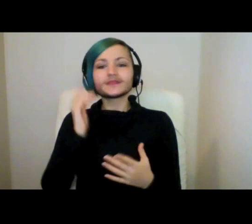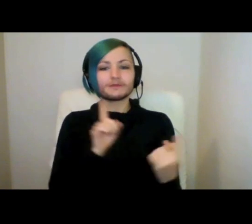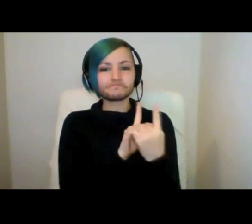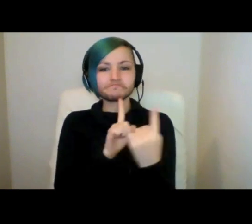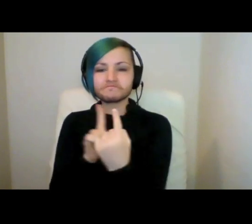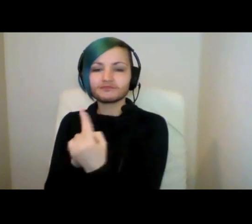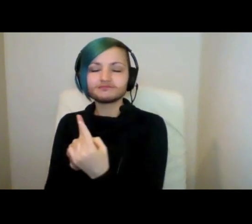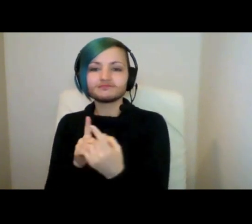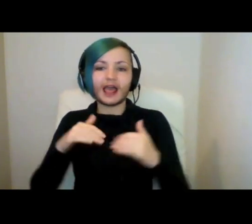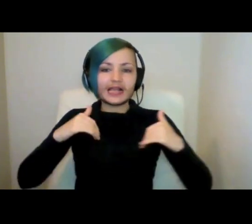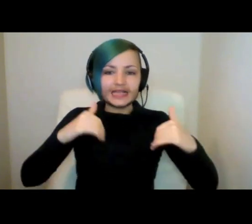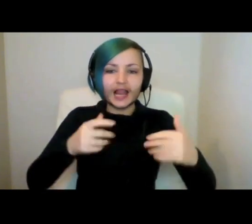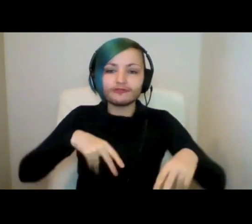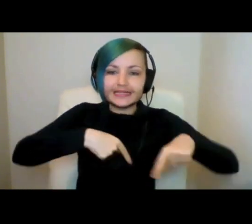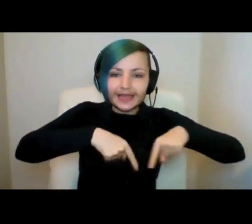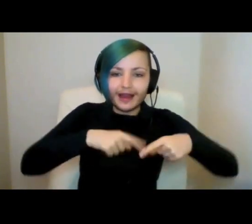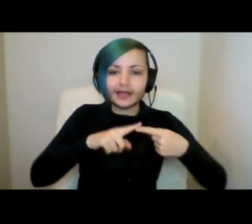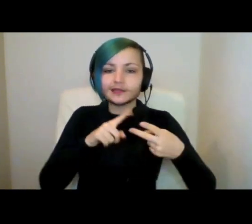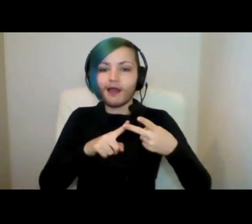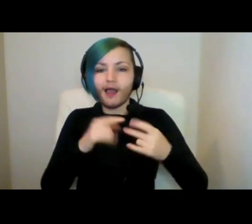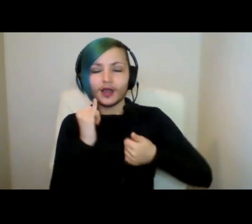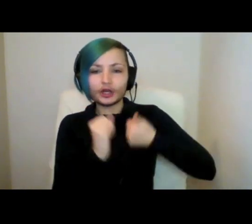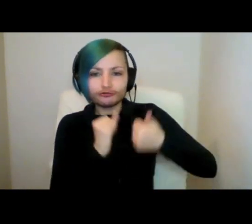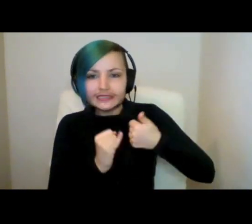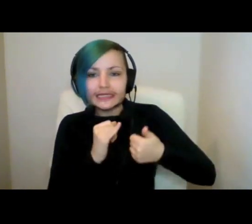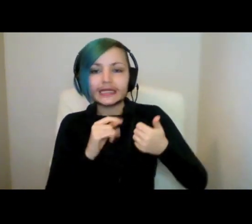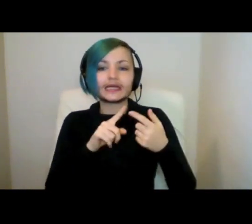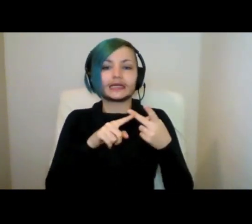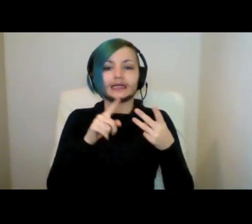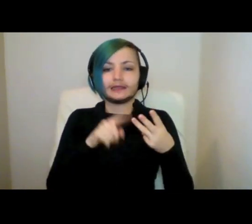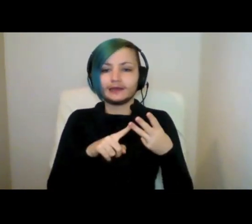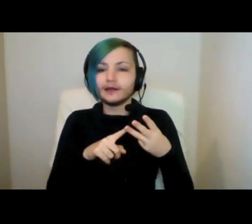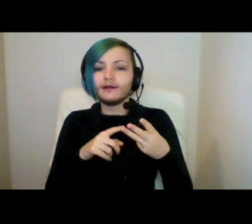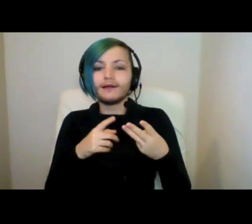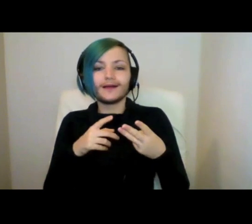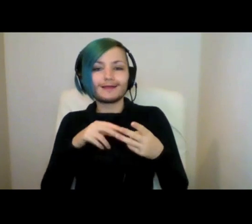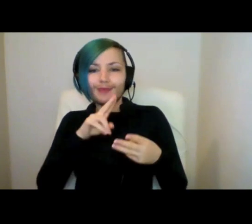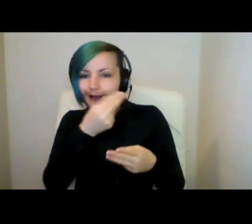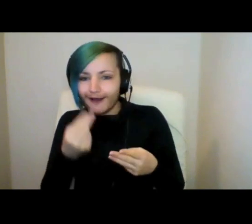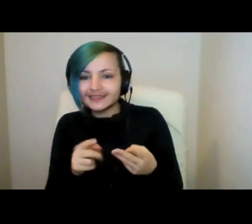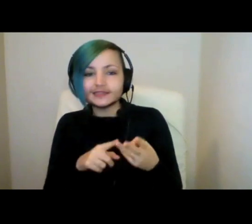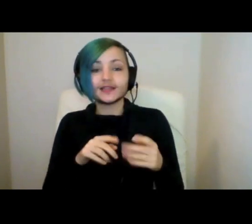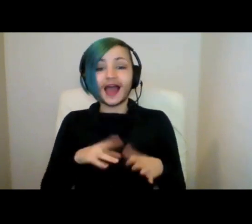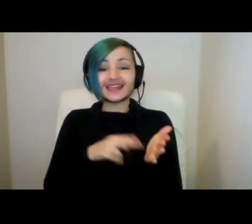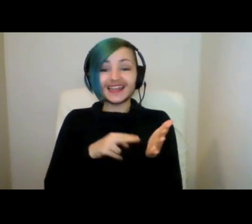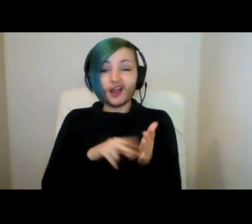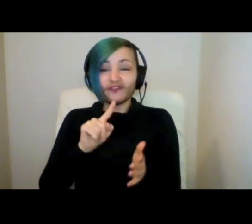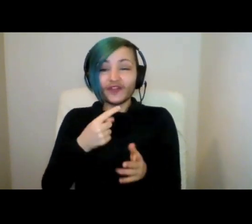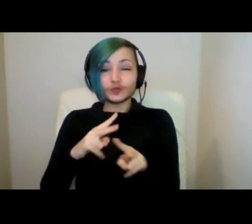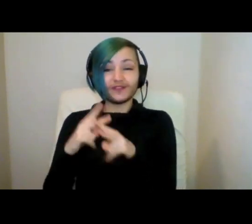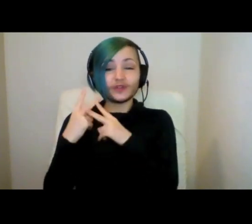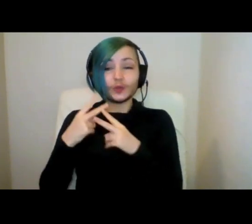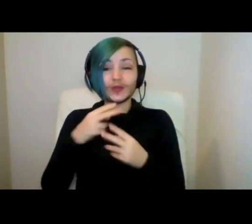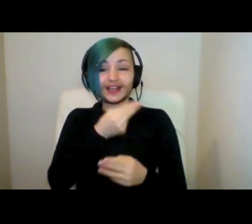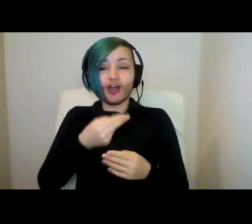art curators, critics. It was utterly amazing and fascinating. And Naina got her first ever review in Artists